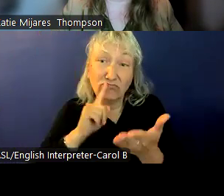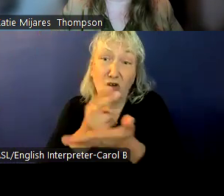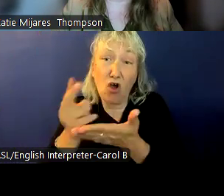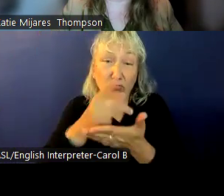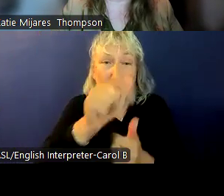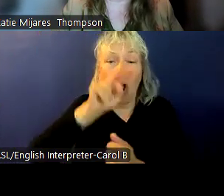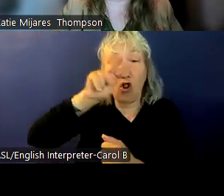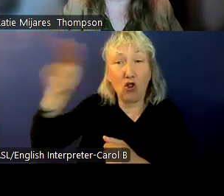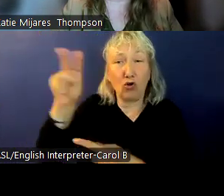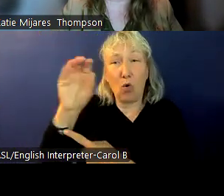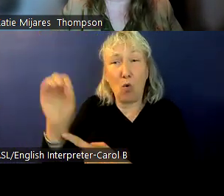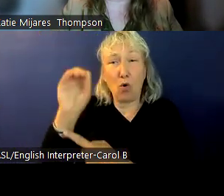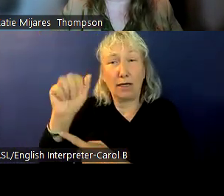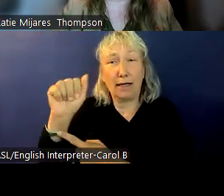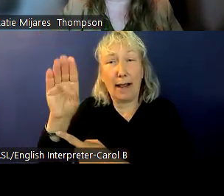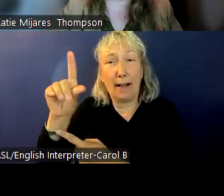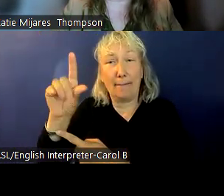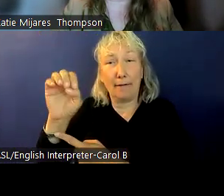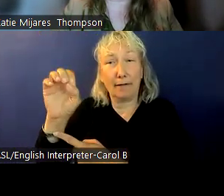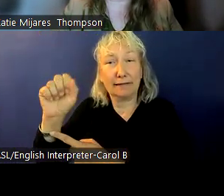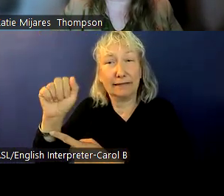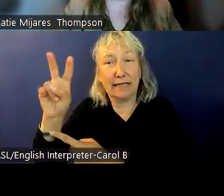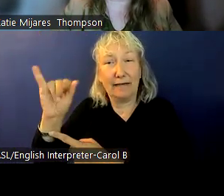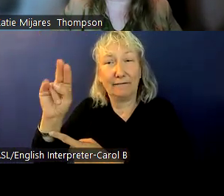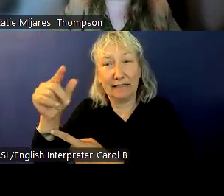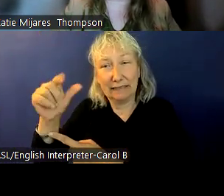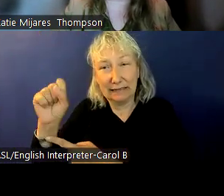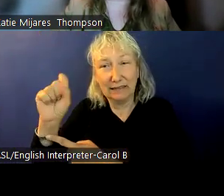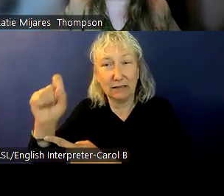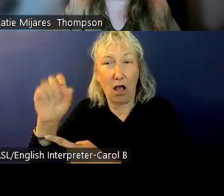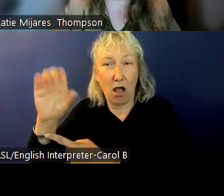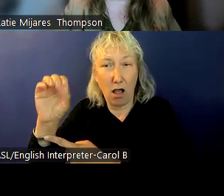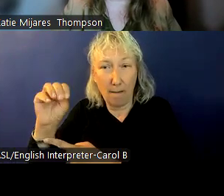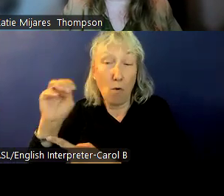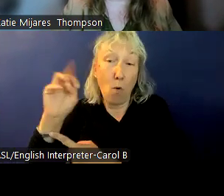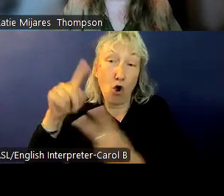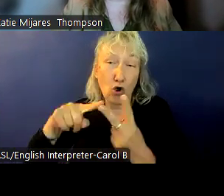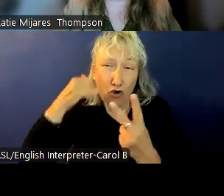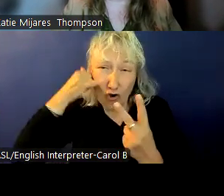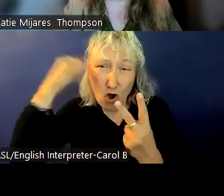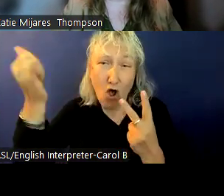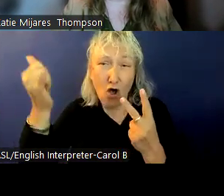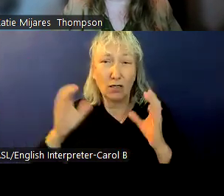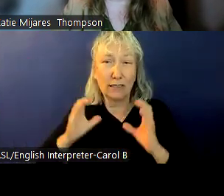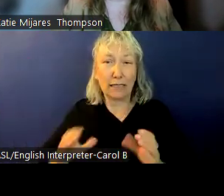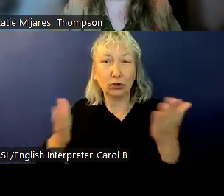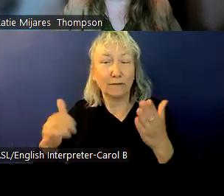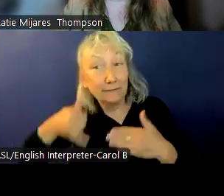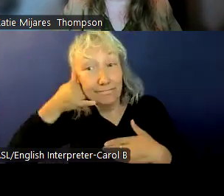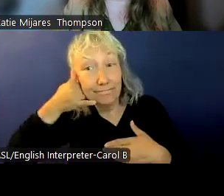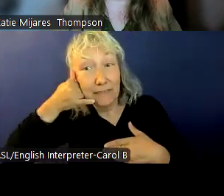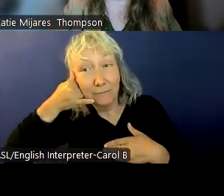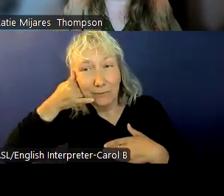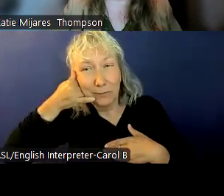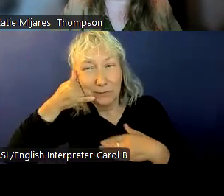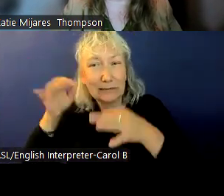at OregonAbleSavings.com. There's also the customer service line that if you end up opening an account and have any questions, they can help walk you